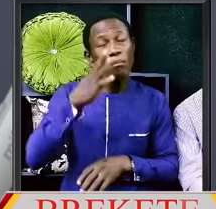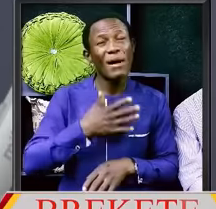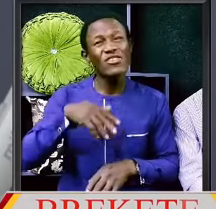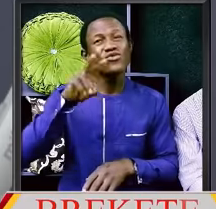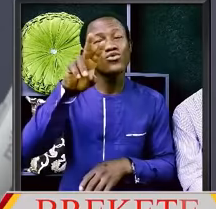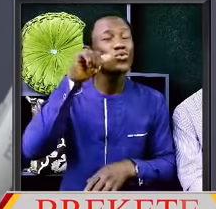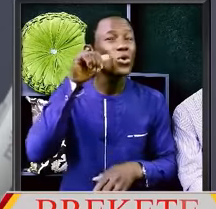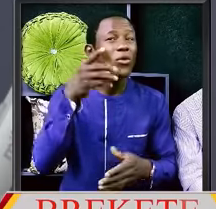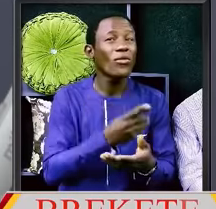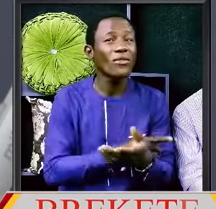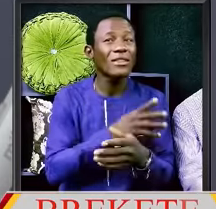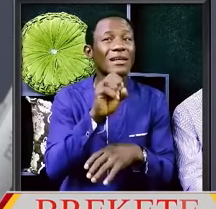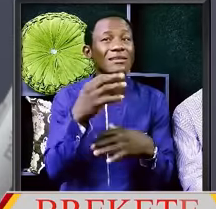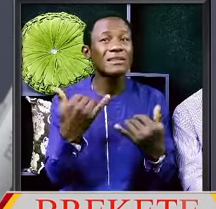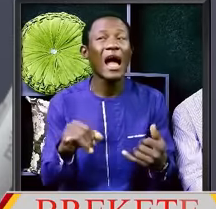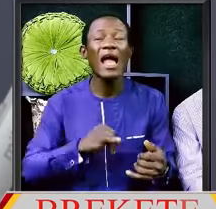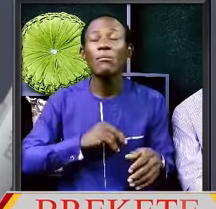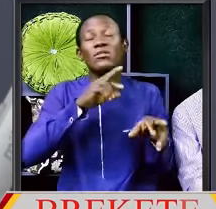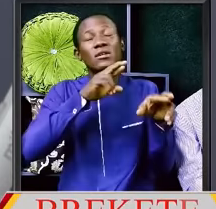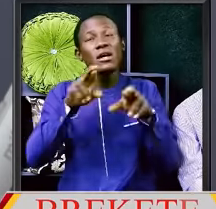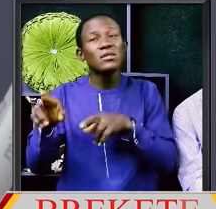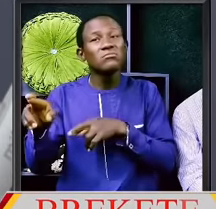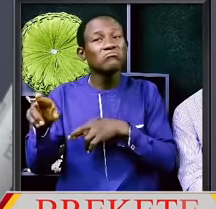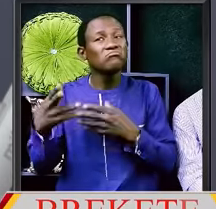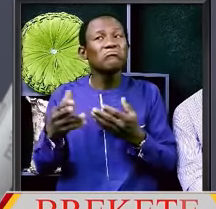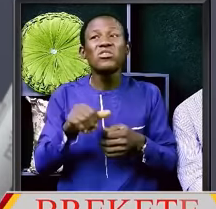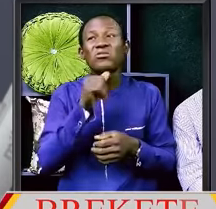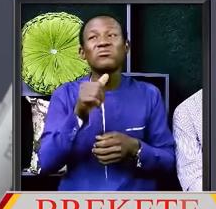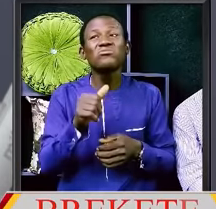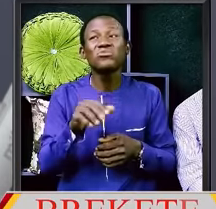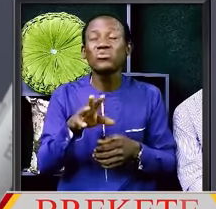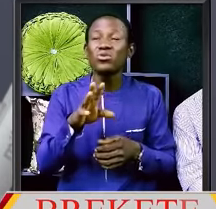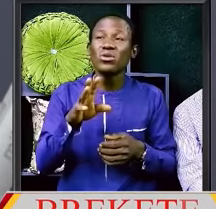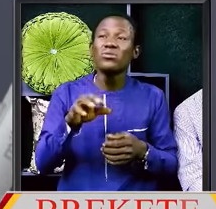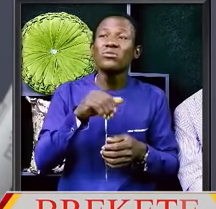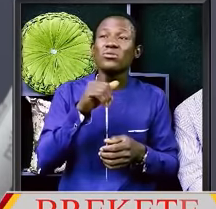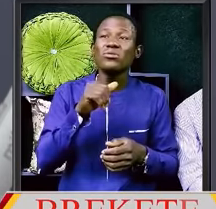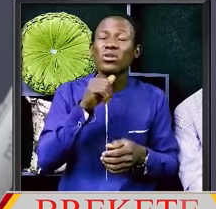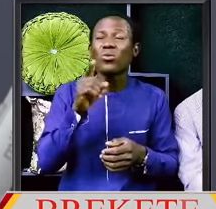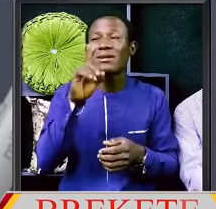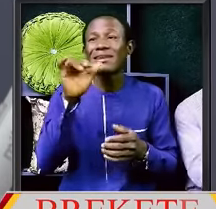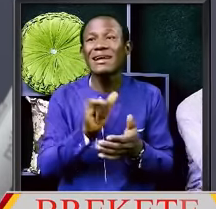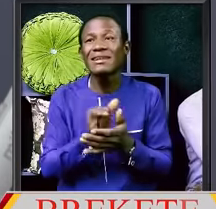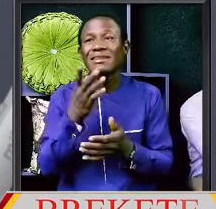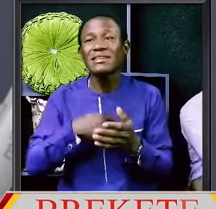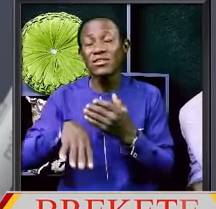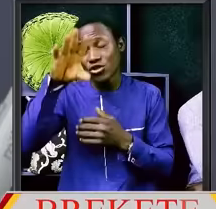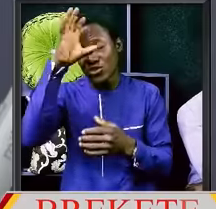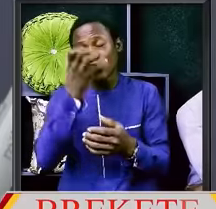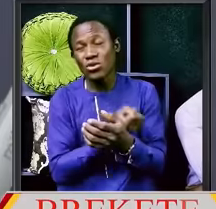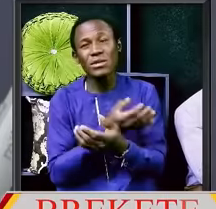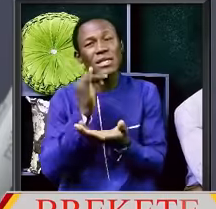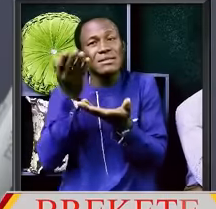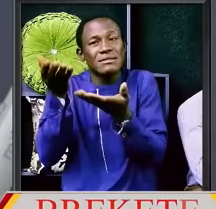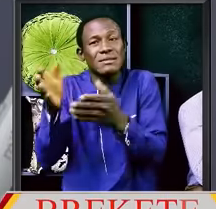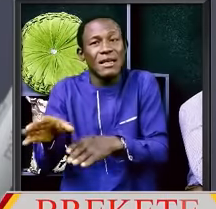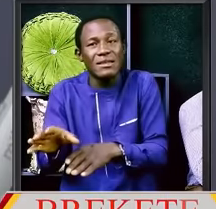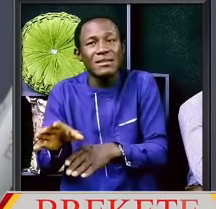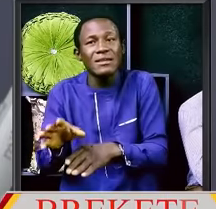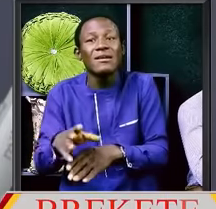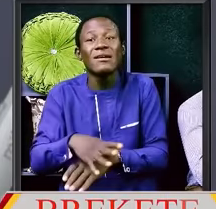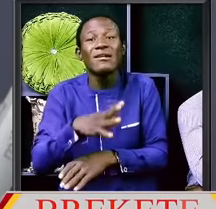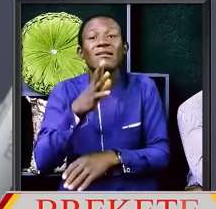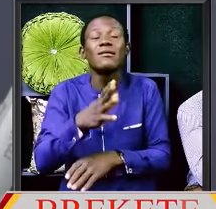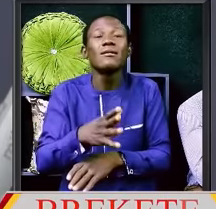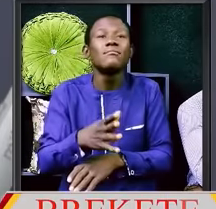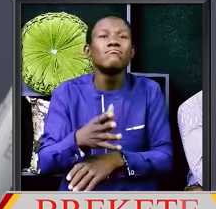Talk more of the one way the person where supposed to be the father don't die. Now the grandfather is say, do DNA,